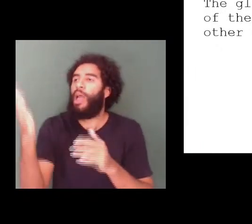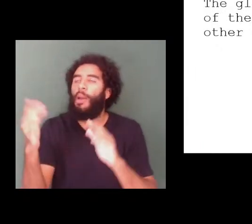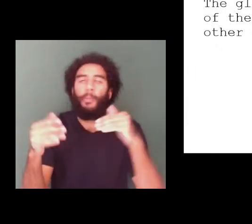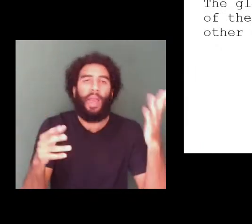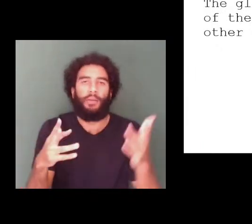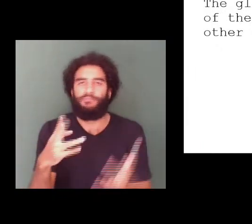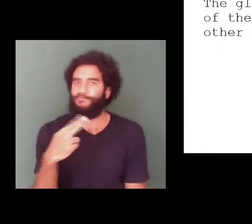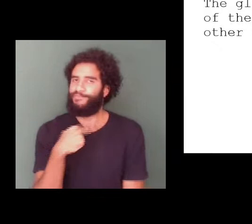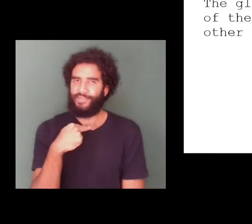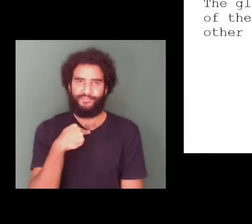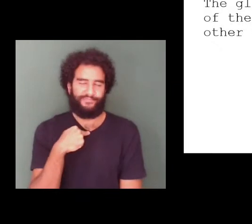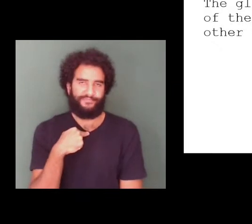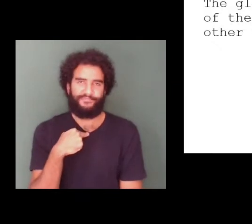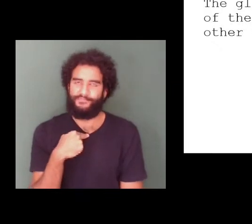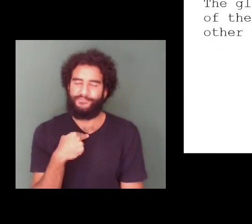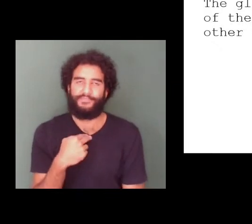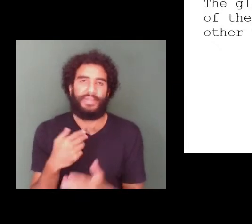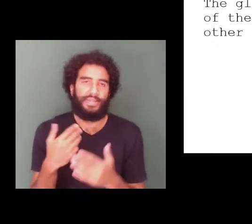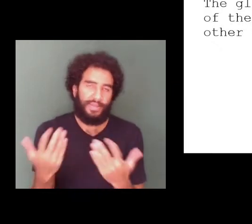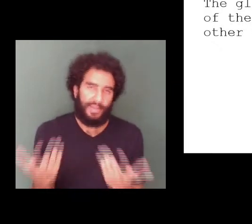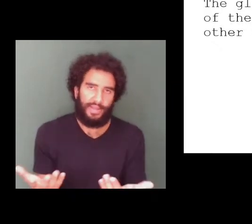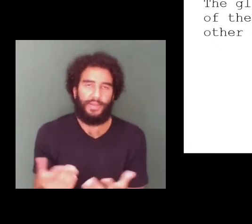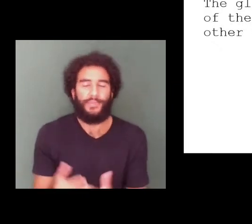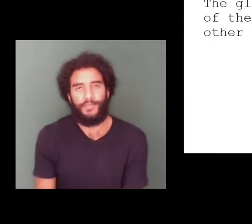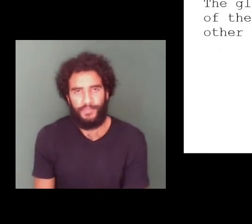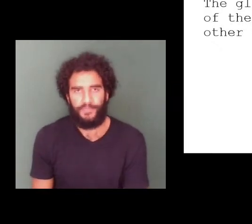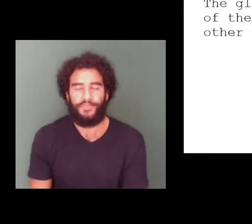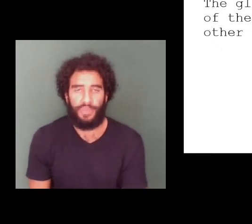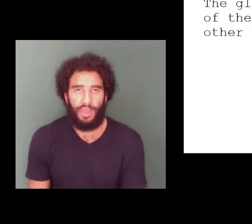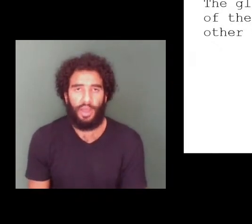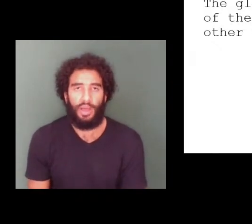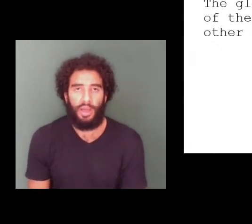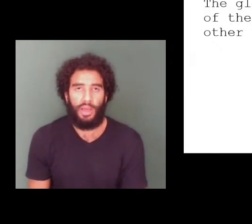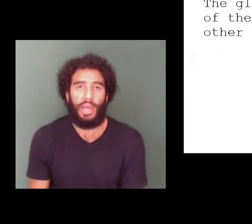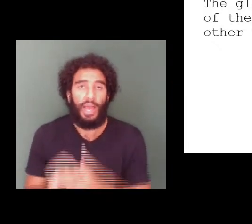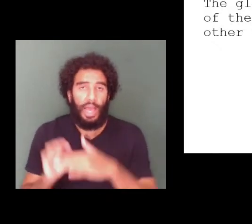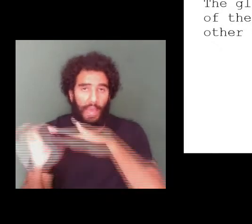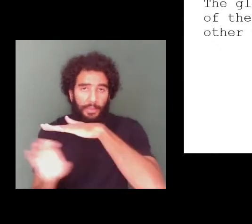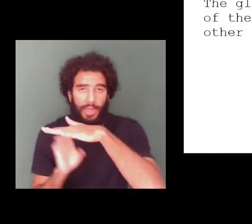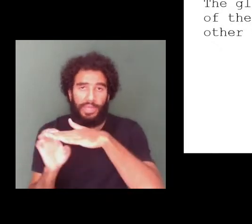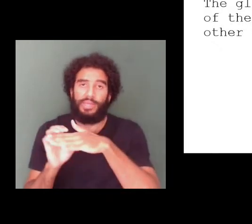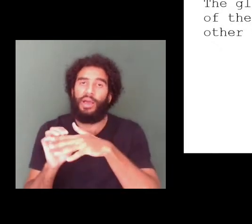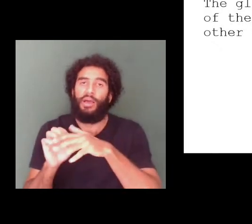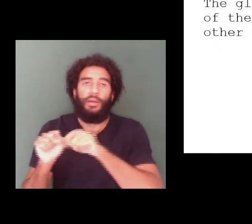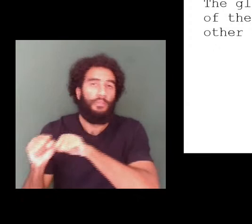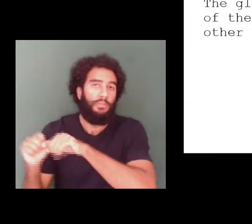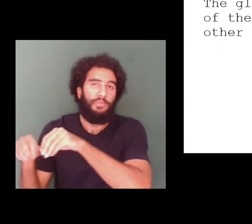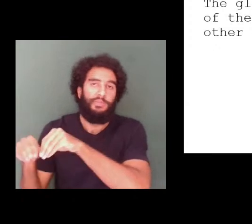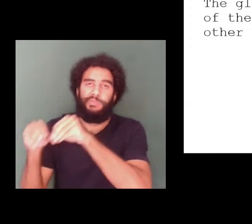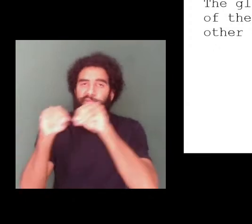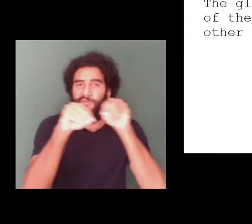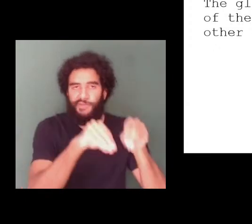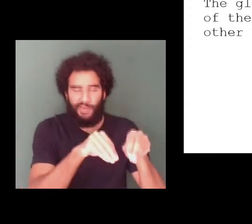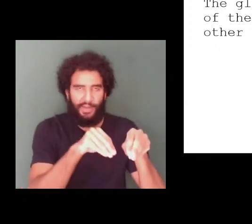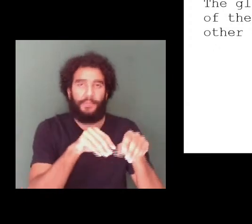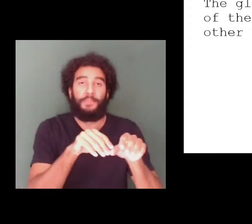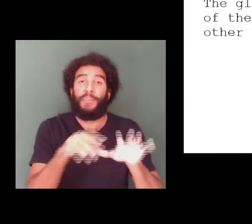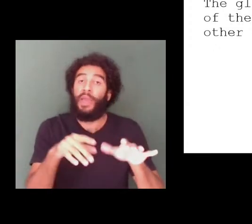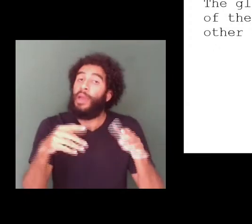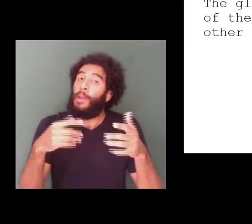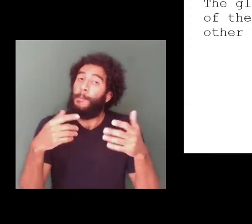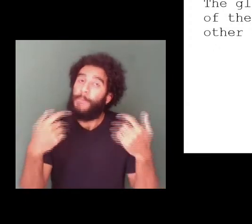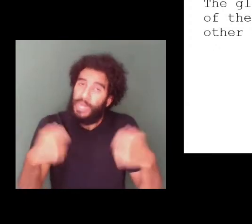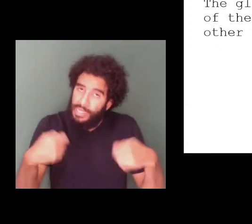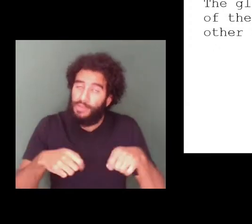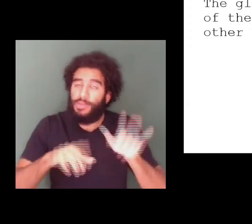and this makes the implementation of the code through national legislation and other instruments particularly challenging. And we're going to have to find solutions in which we